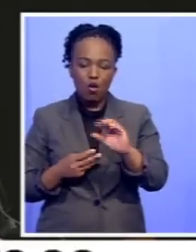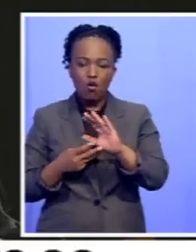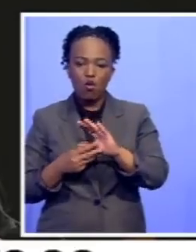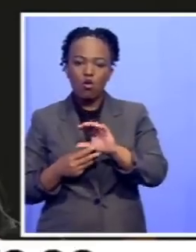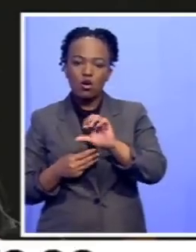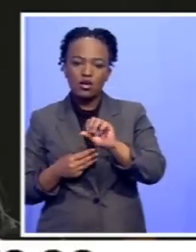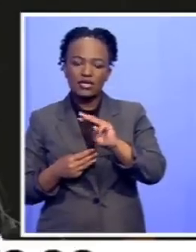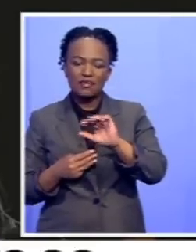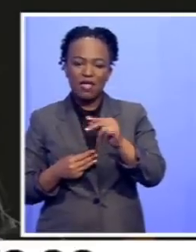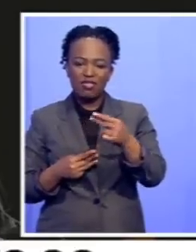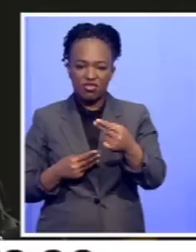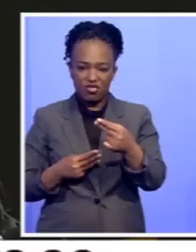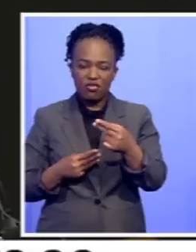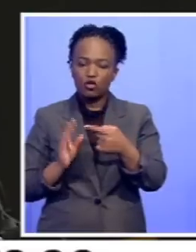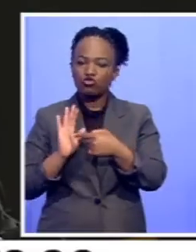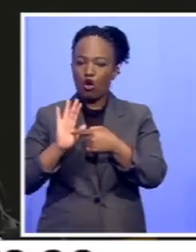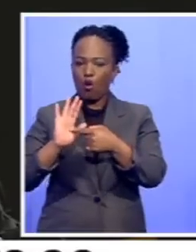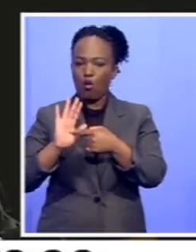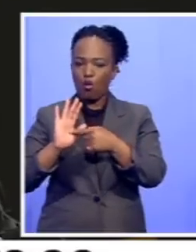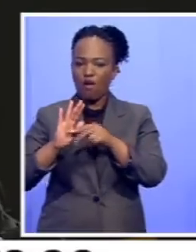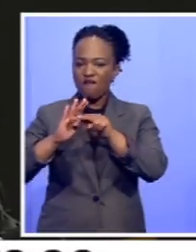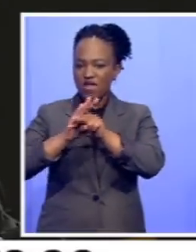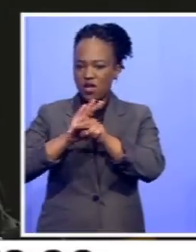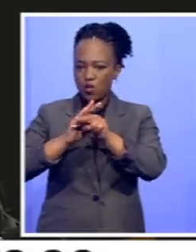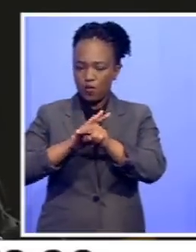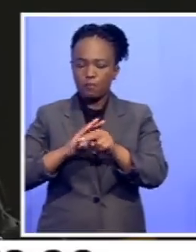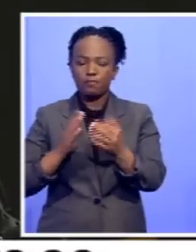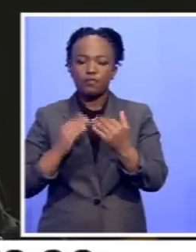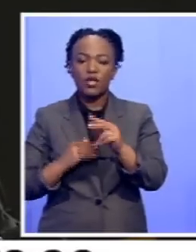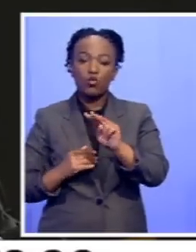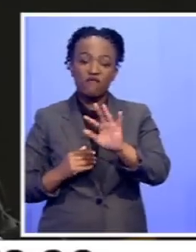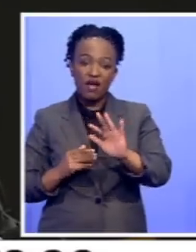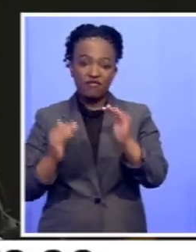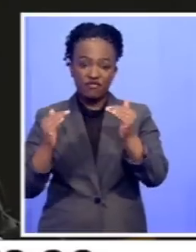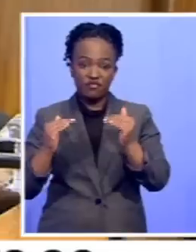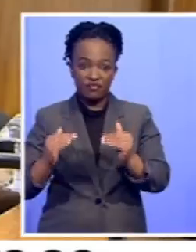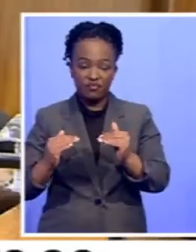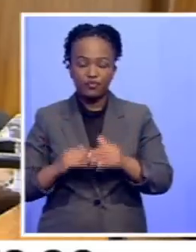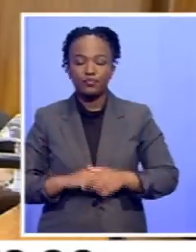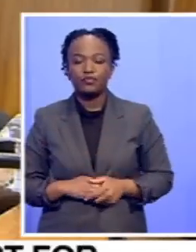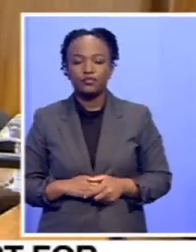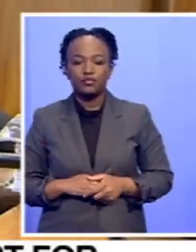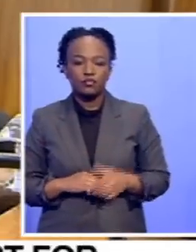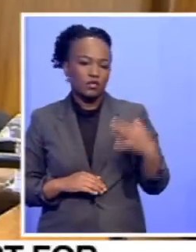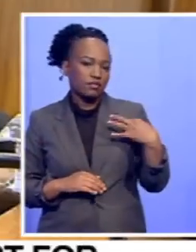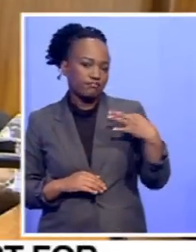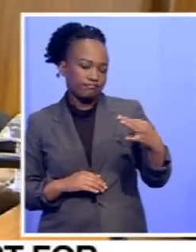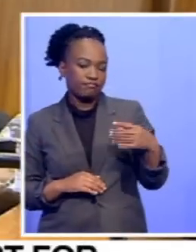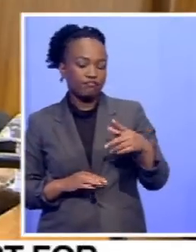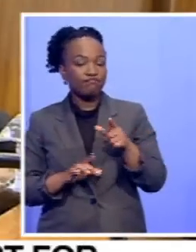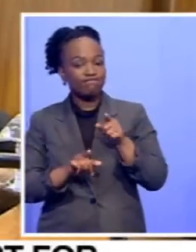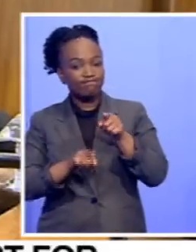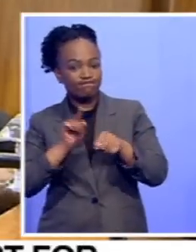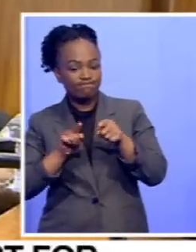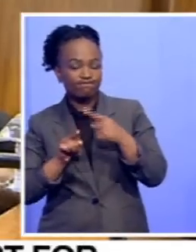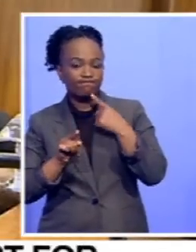video depicting the event. 25. We respectfully submit that this application will demonstrate that the accused is entitled